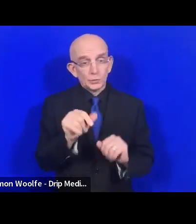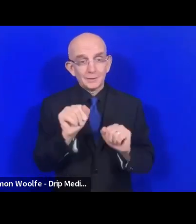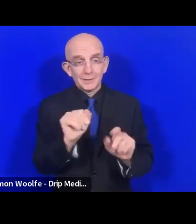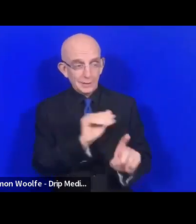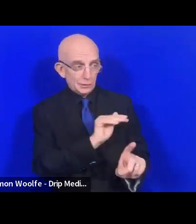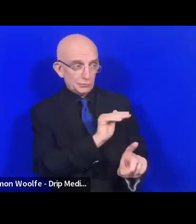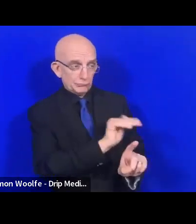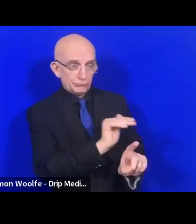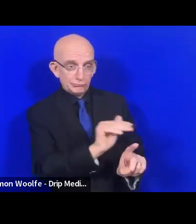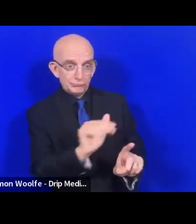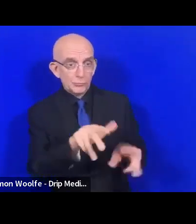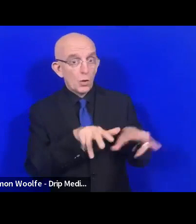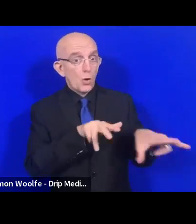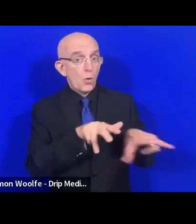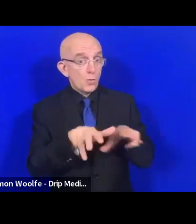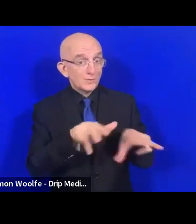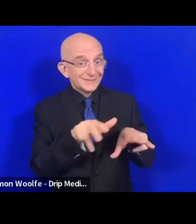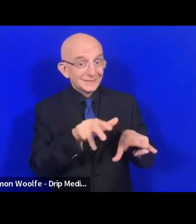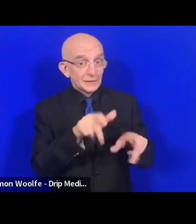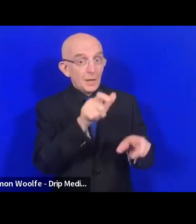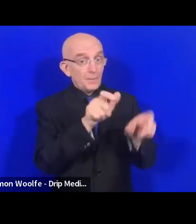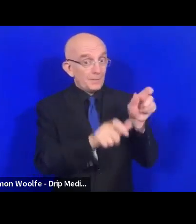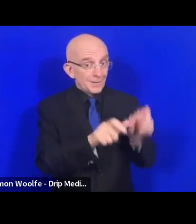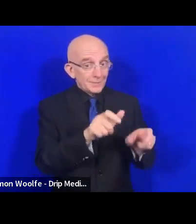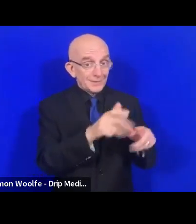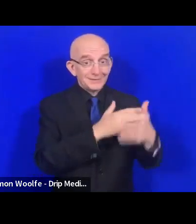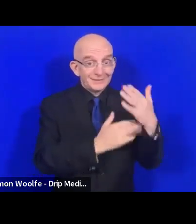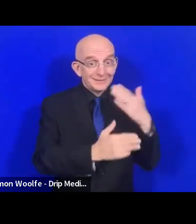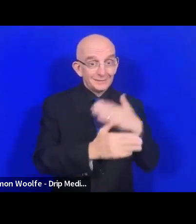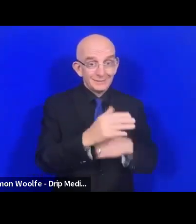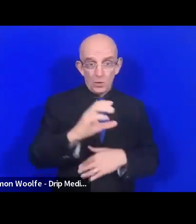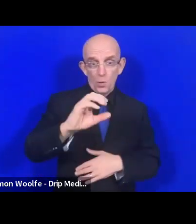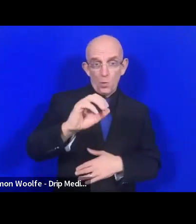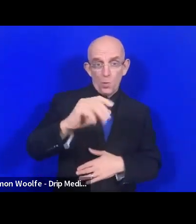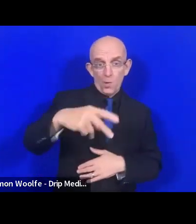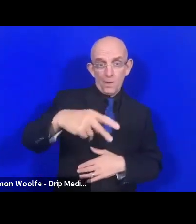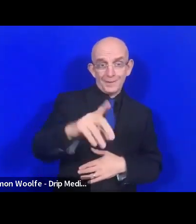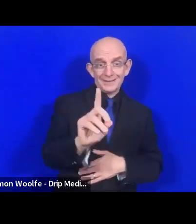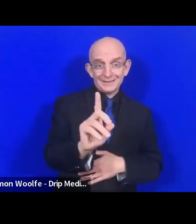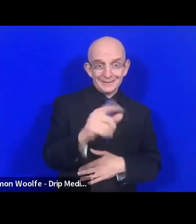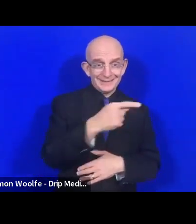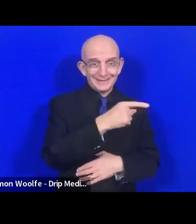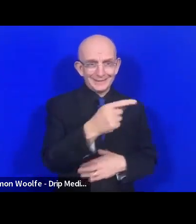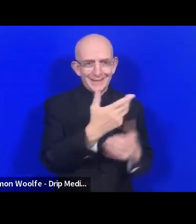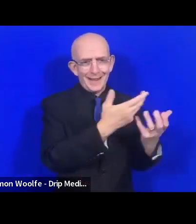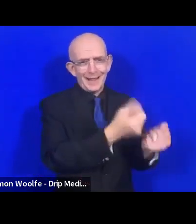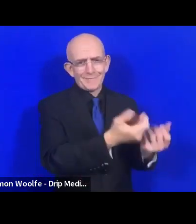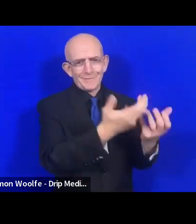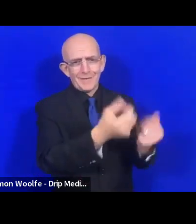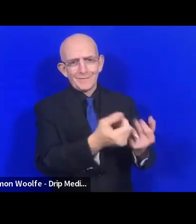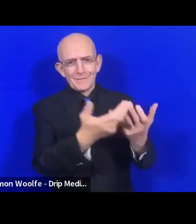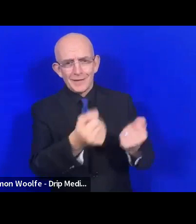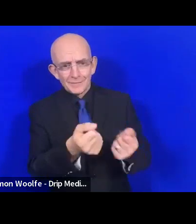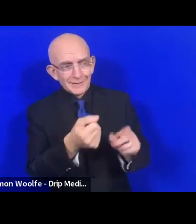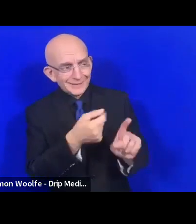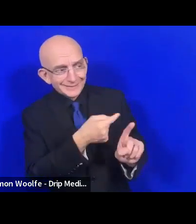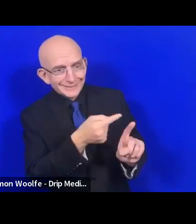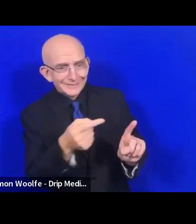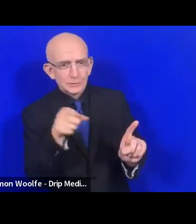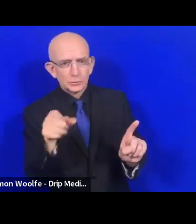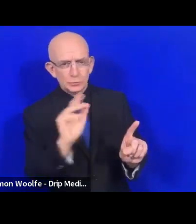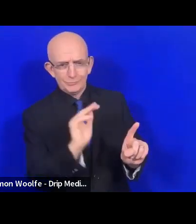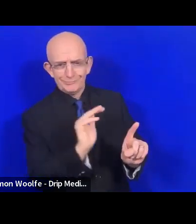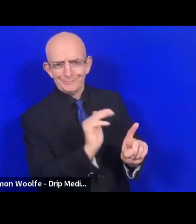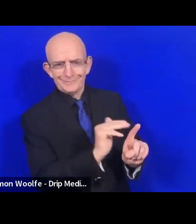are in your area, or you can come to us and we can direct you to, we can connect you.